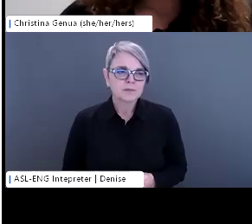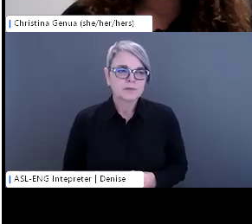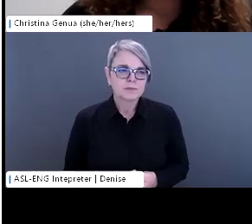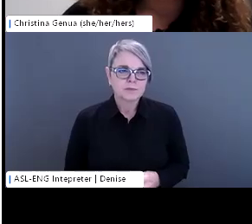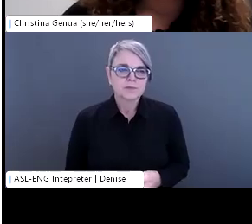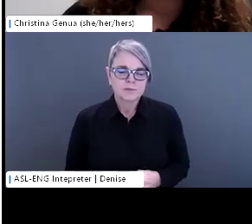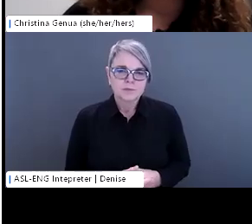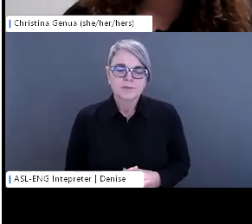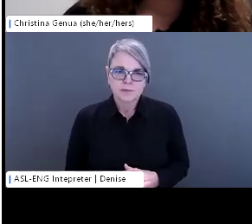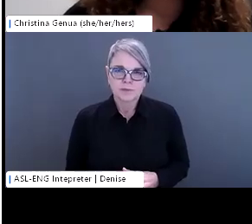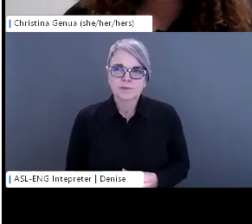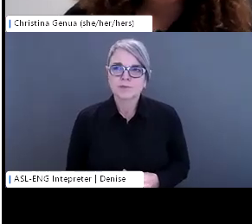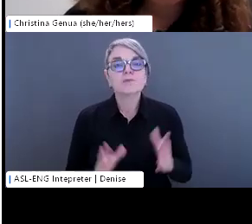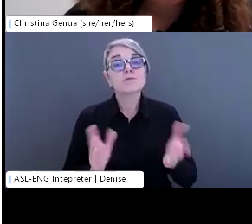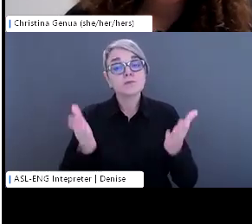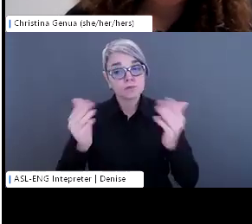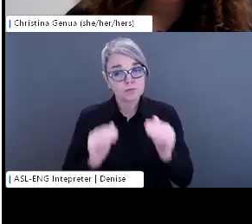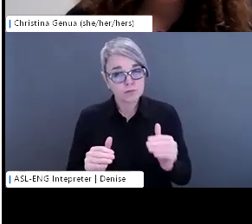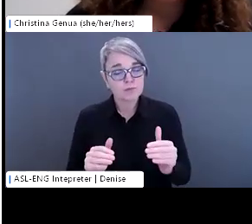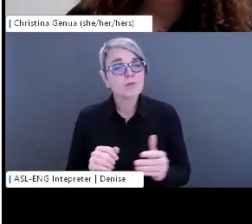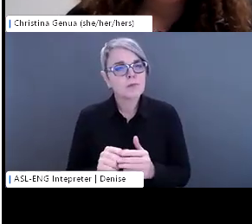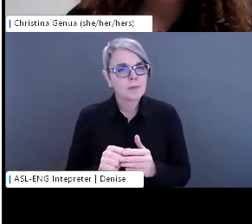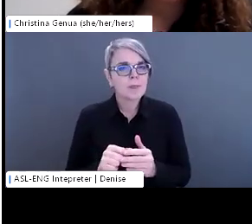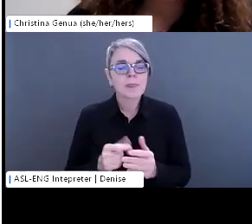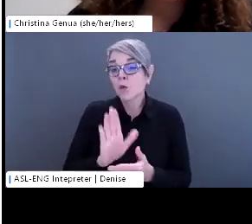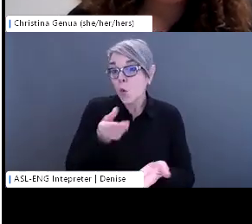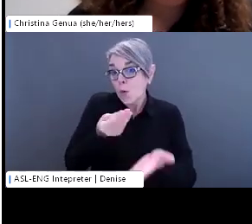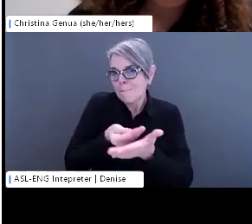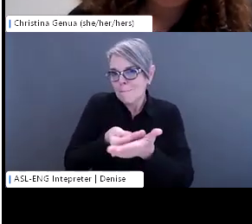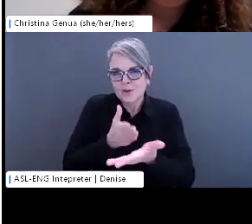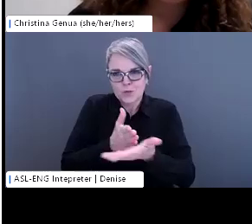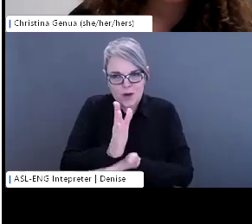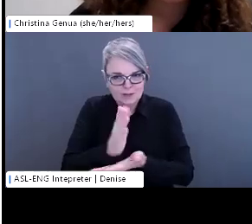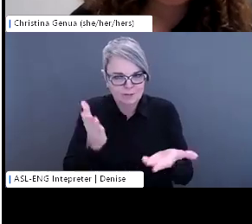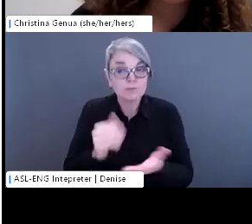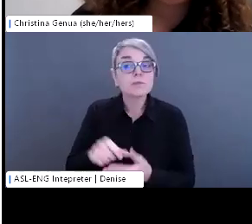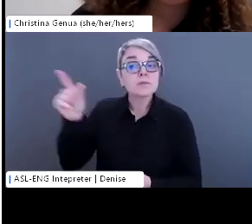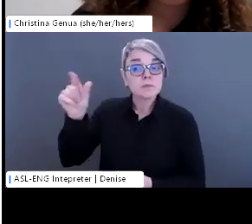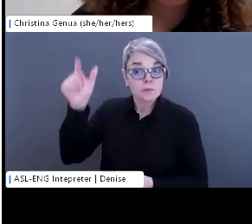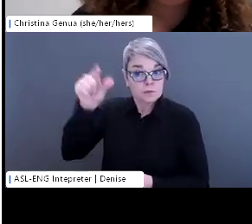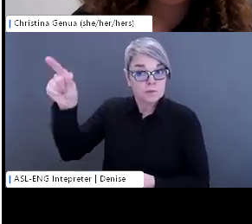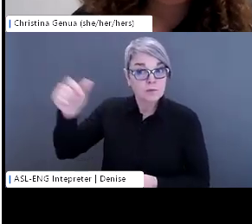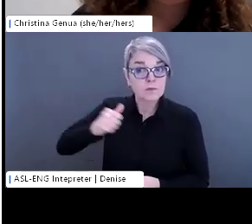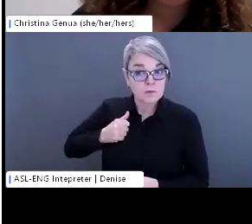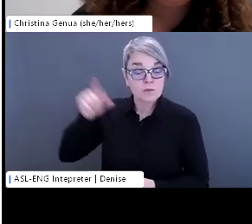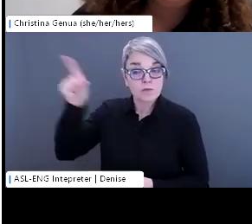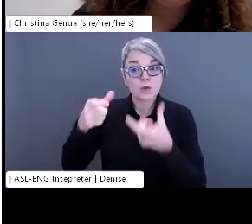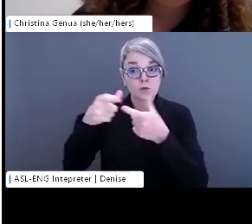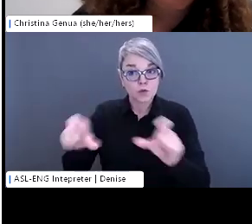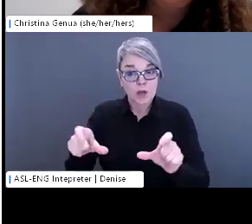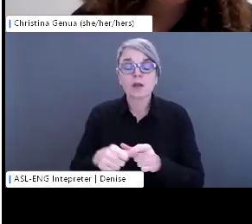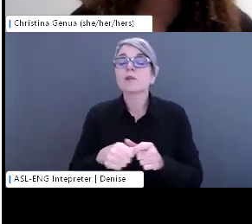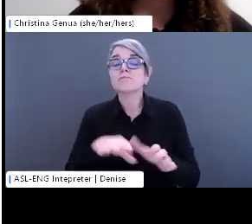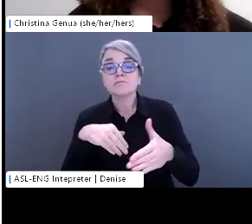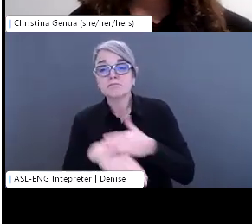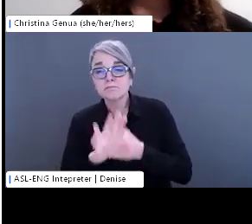So some of our money rights. So you do have the right to cash your Government of Canada check for free. You can cash a Government of Canada check for free at any